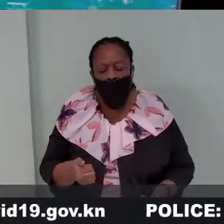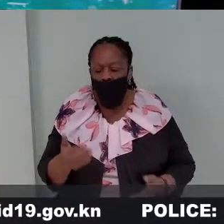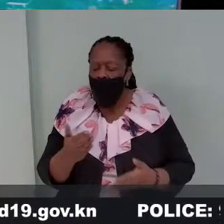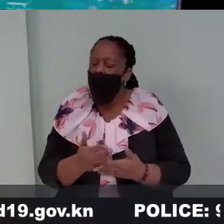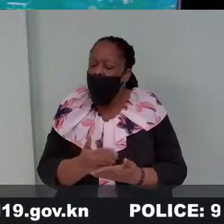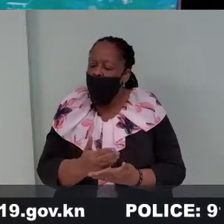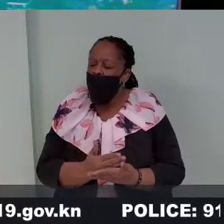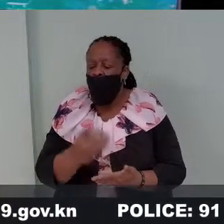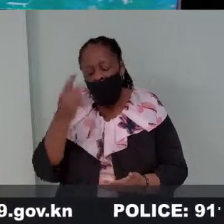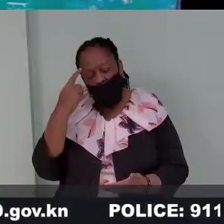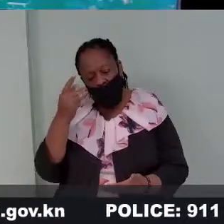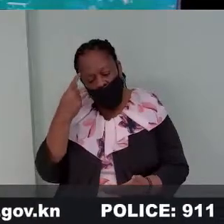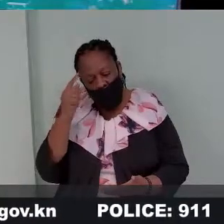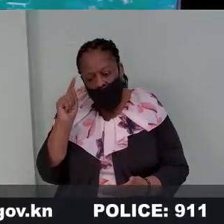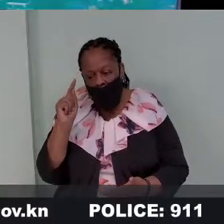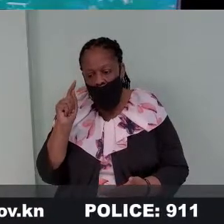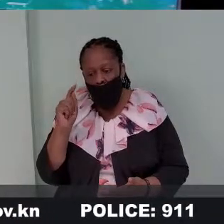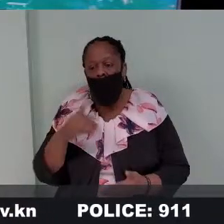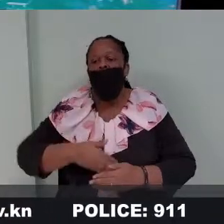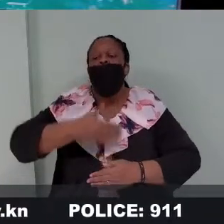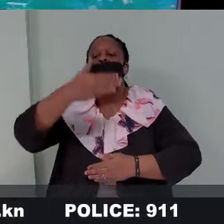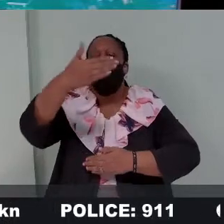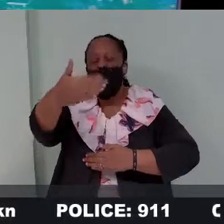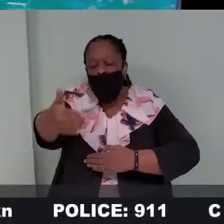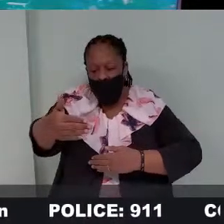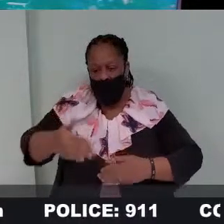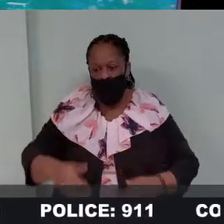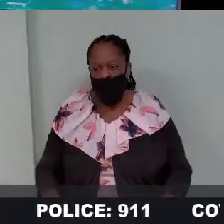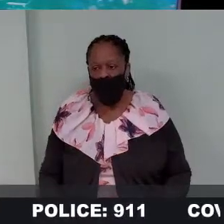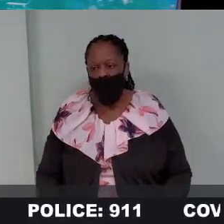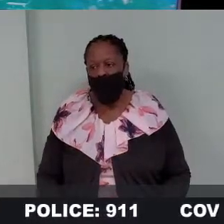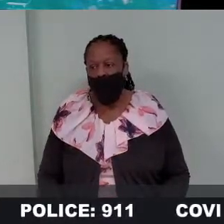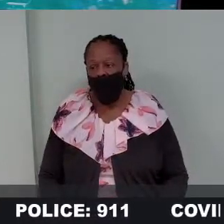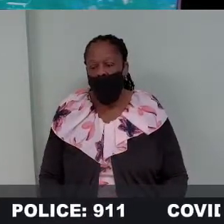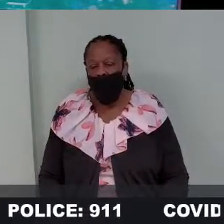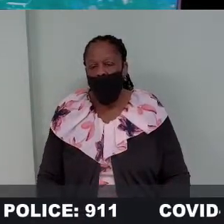for the second phase going forward of this reopening.